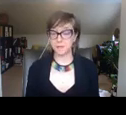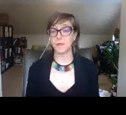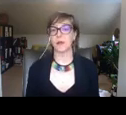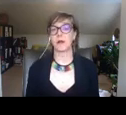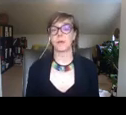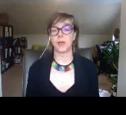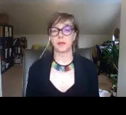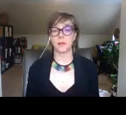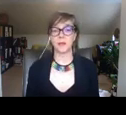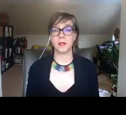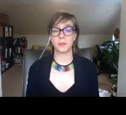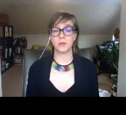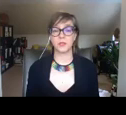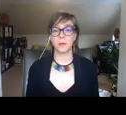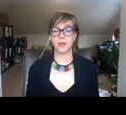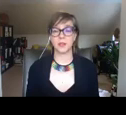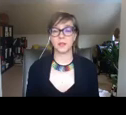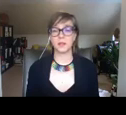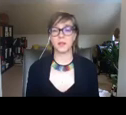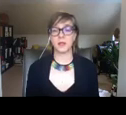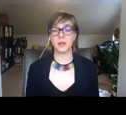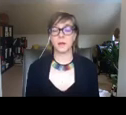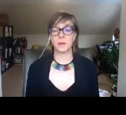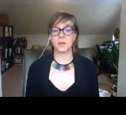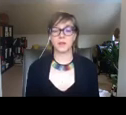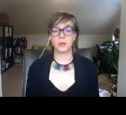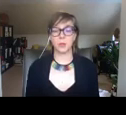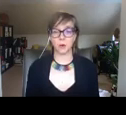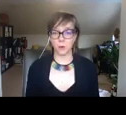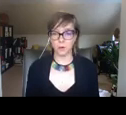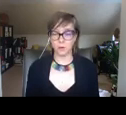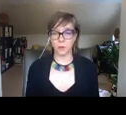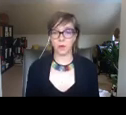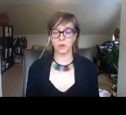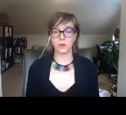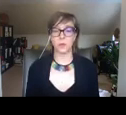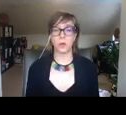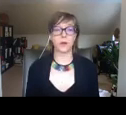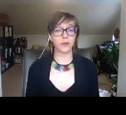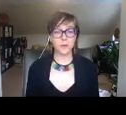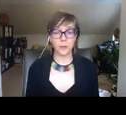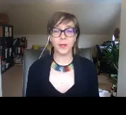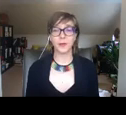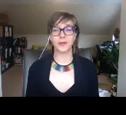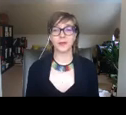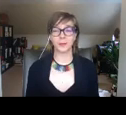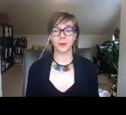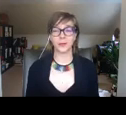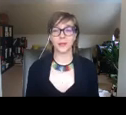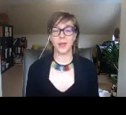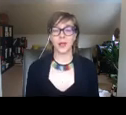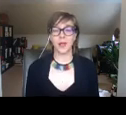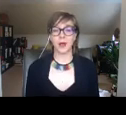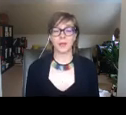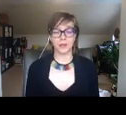patients, as limited English proficient patients, patients who work with interpreters or should be working with